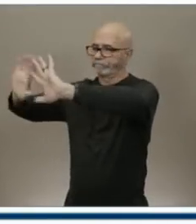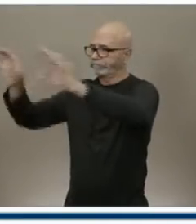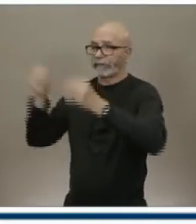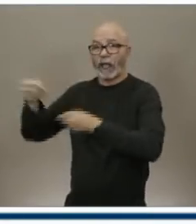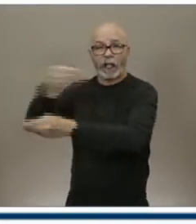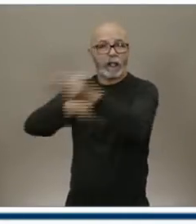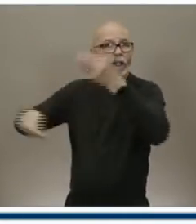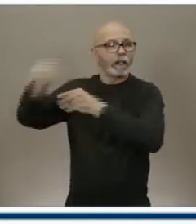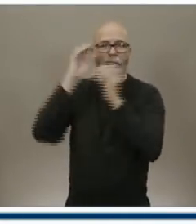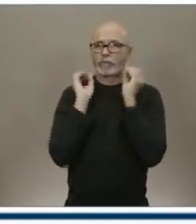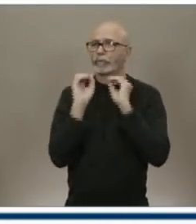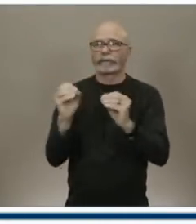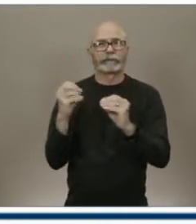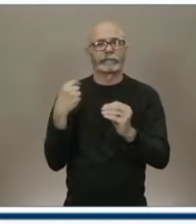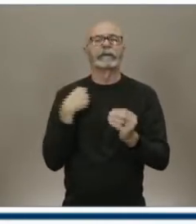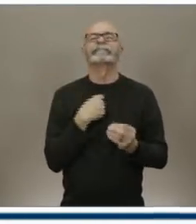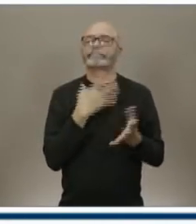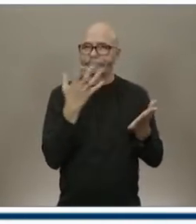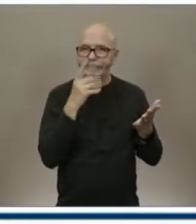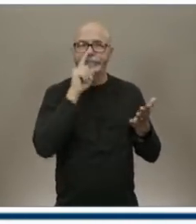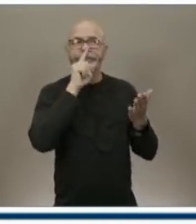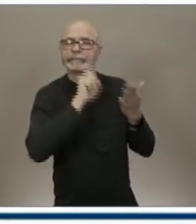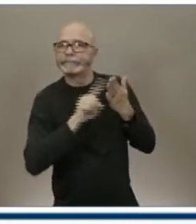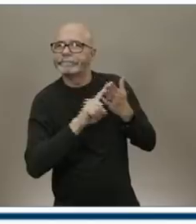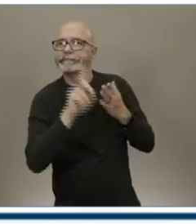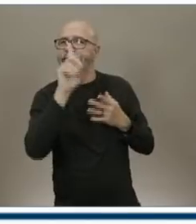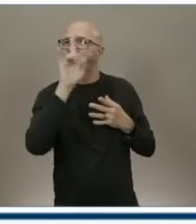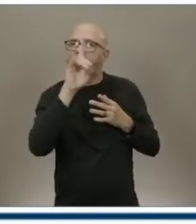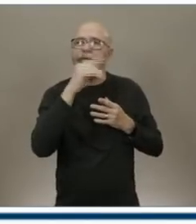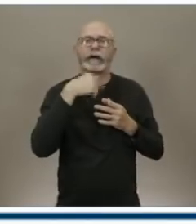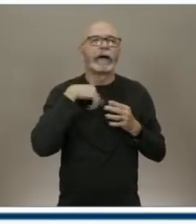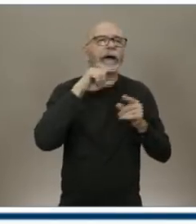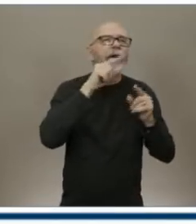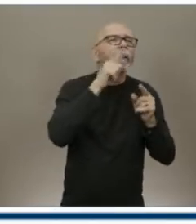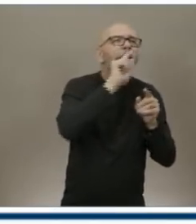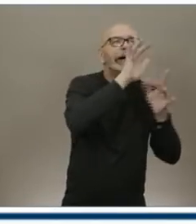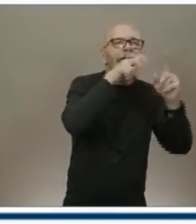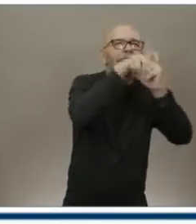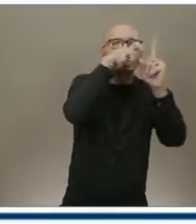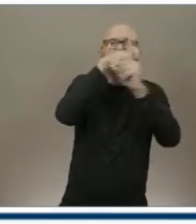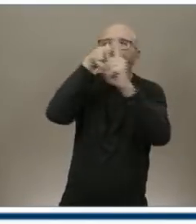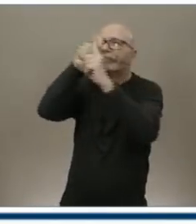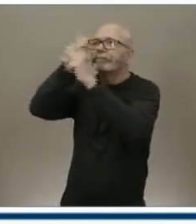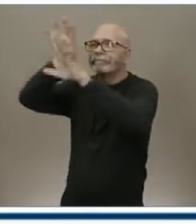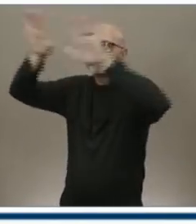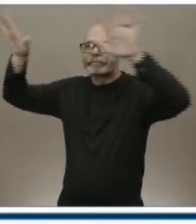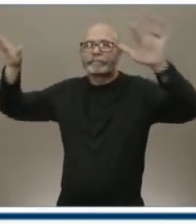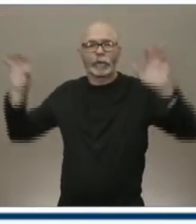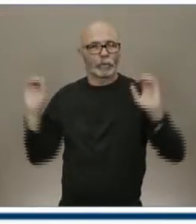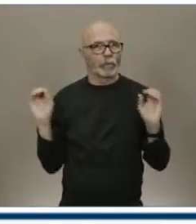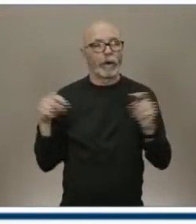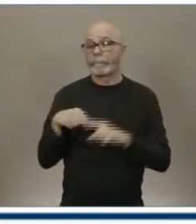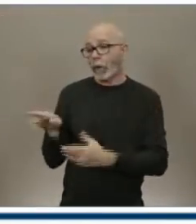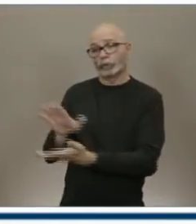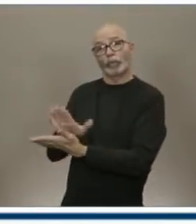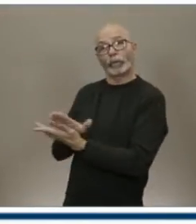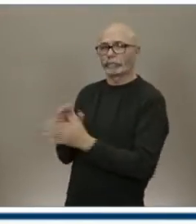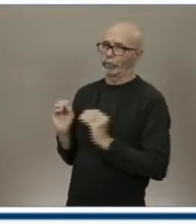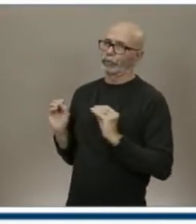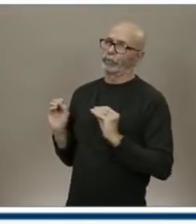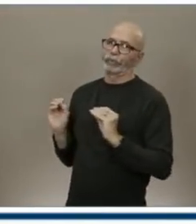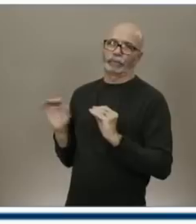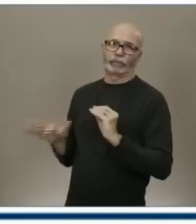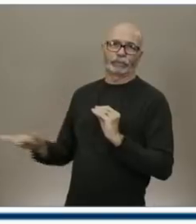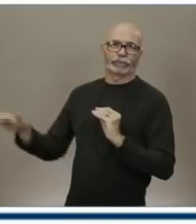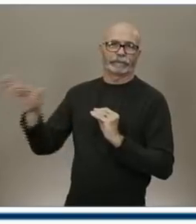digits of people who cases in schools. That to me tells me that the protocols we have in place, what we've been following,